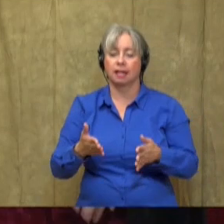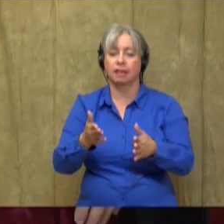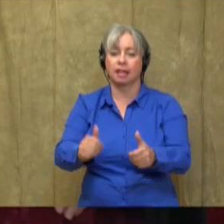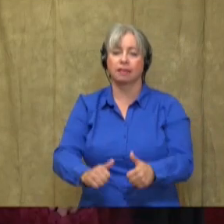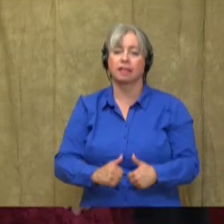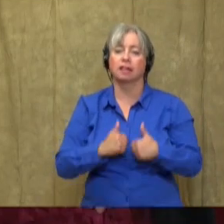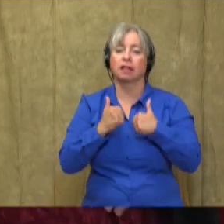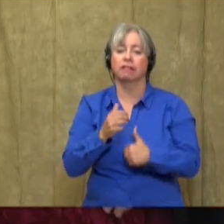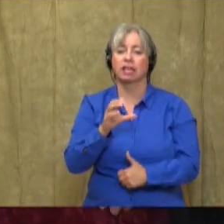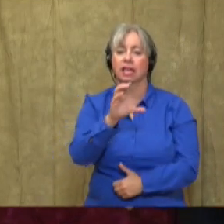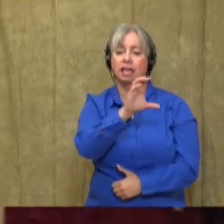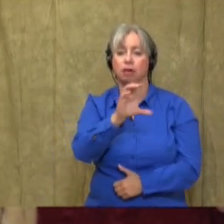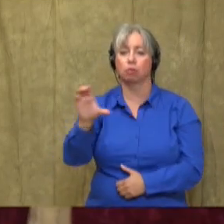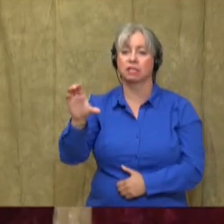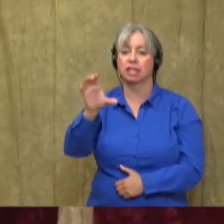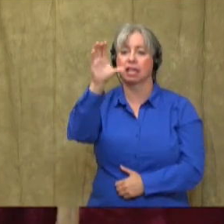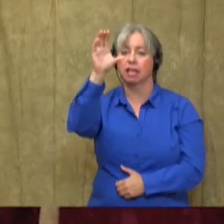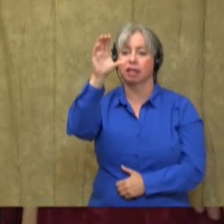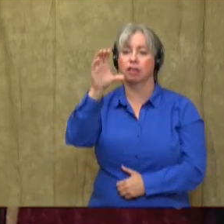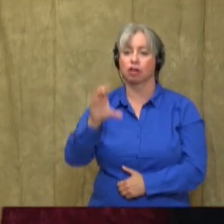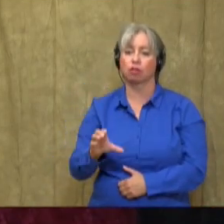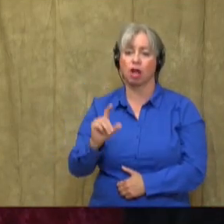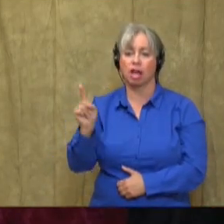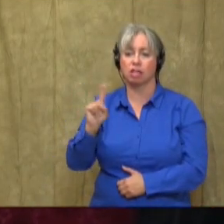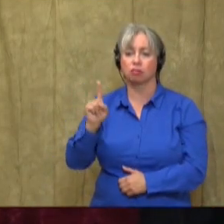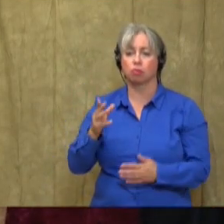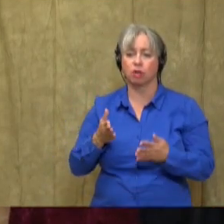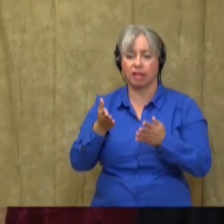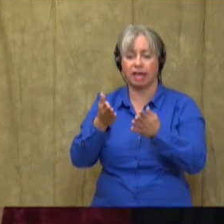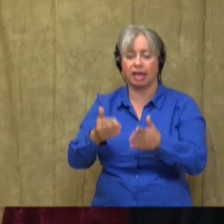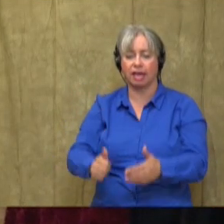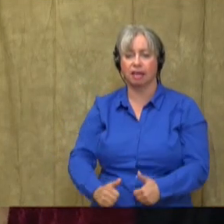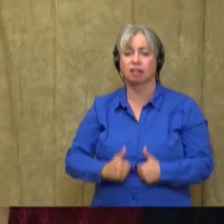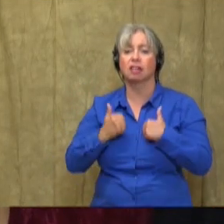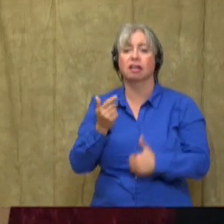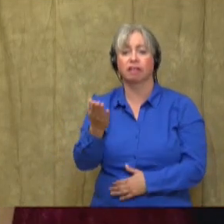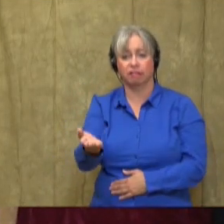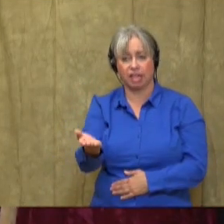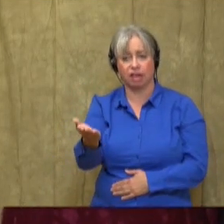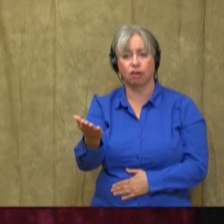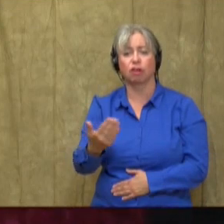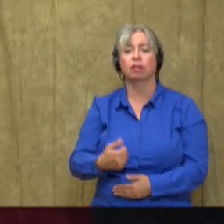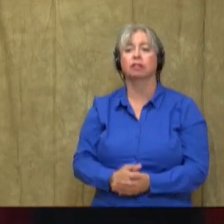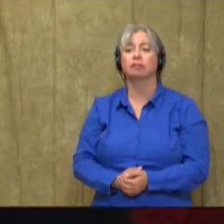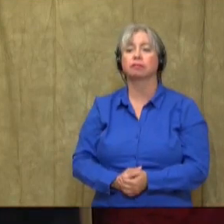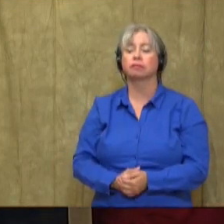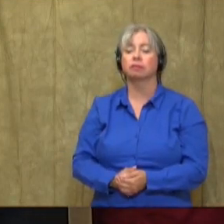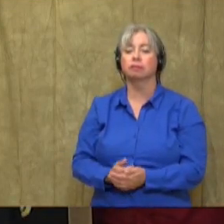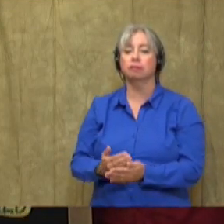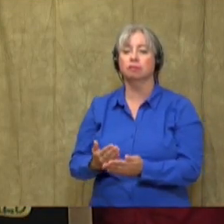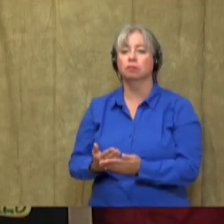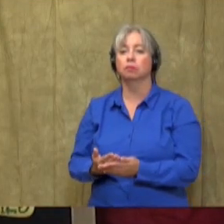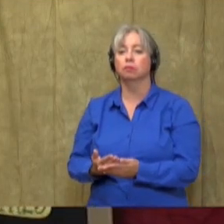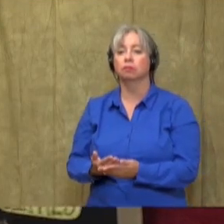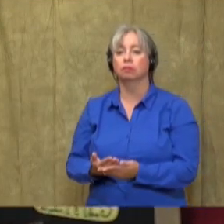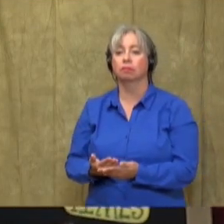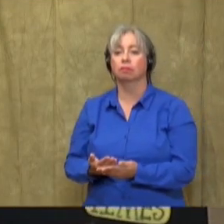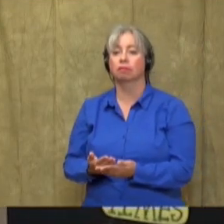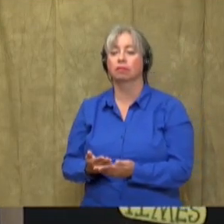And of course, that had a symbolic meaning for the church. So let's switch to talking about the